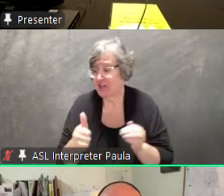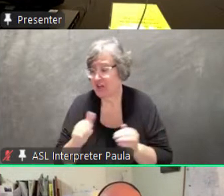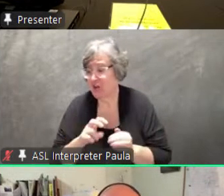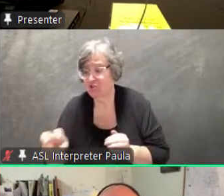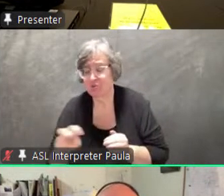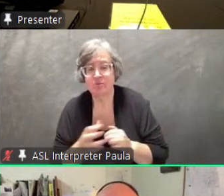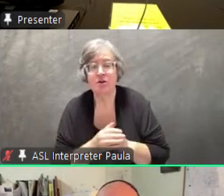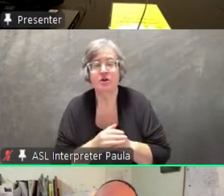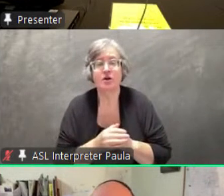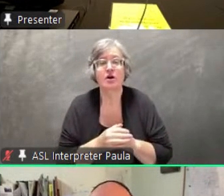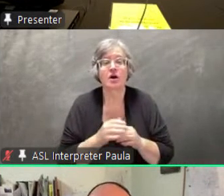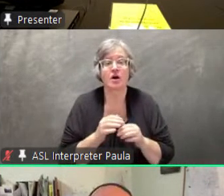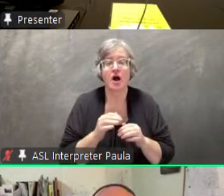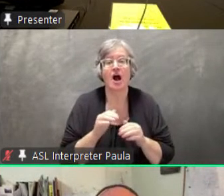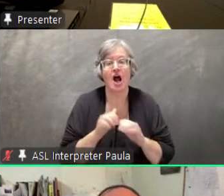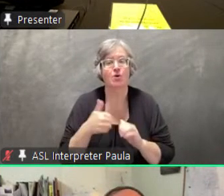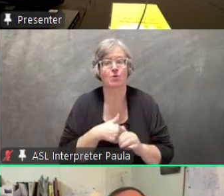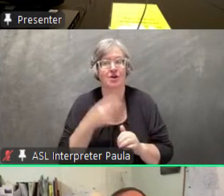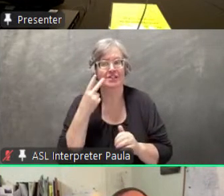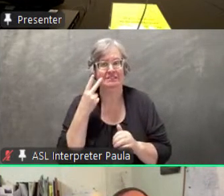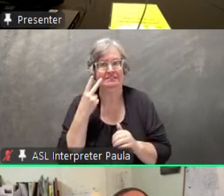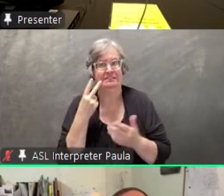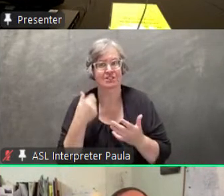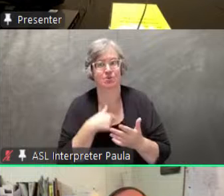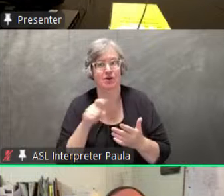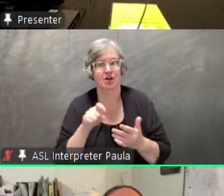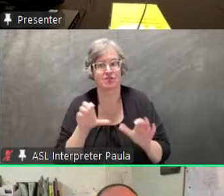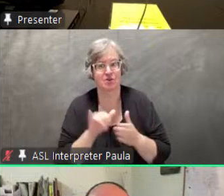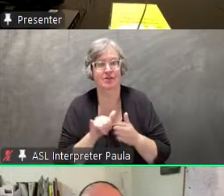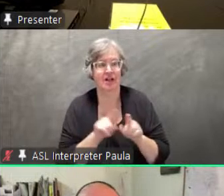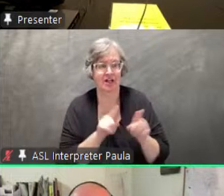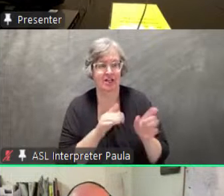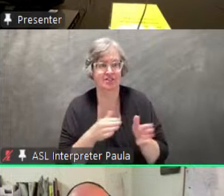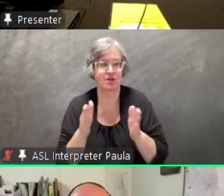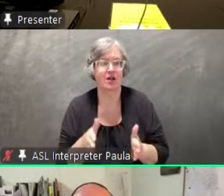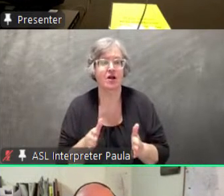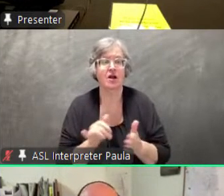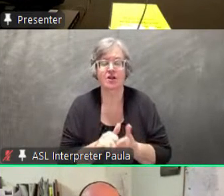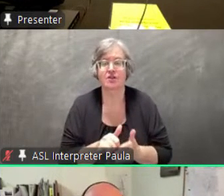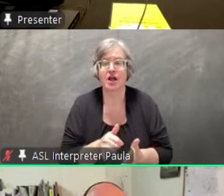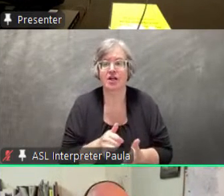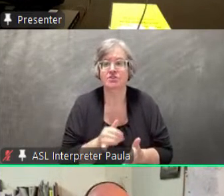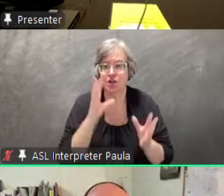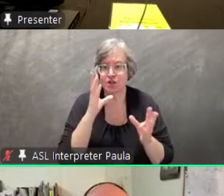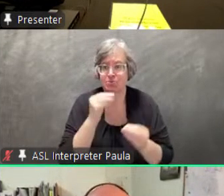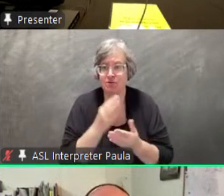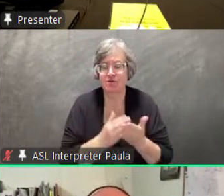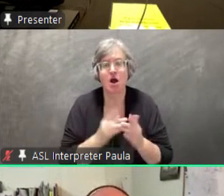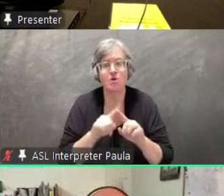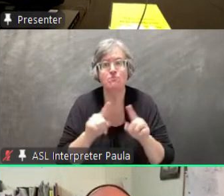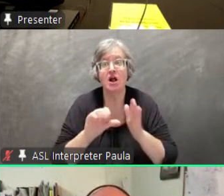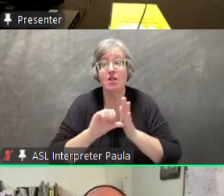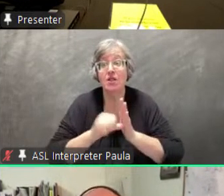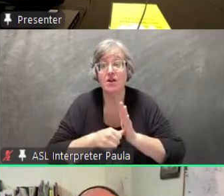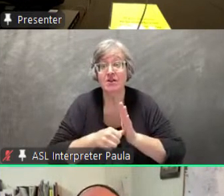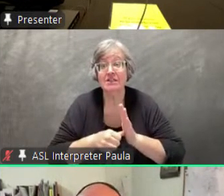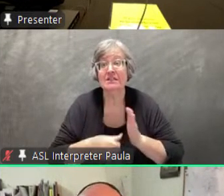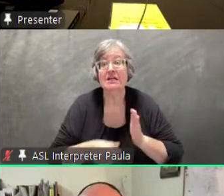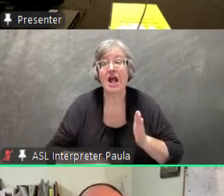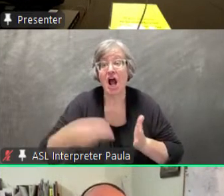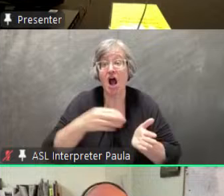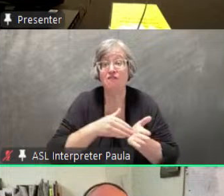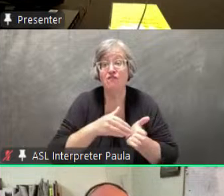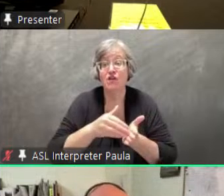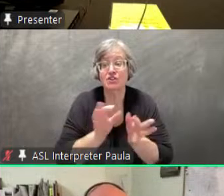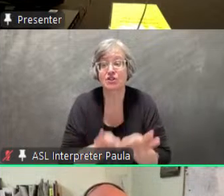trip, the way we so often find ourselves having to do as planners. That's the beauty of it. But I have to emphasize, the high frequency is critical. It's